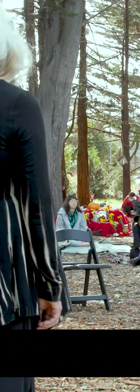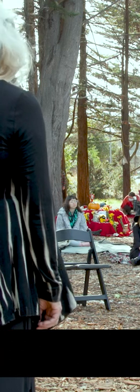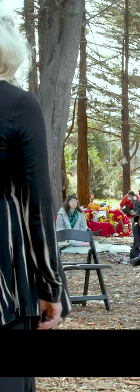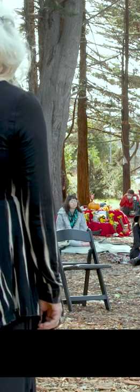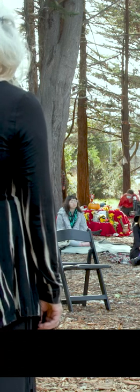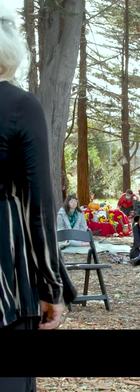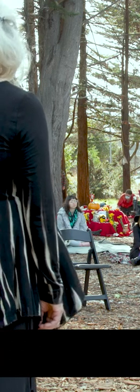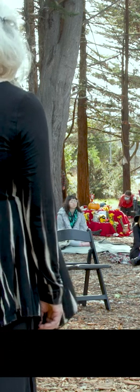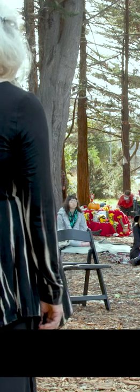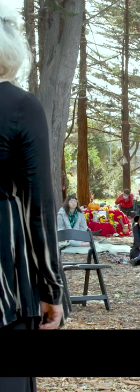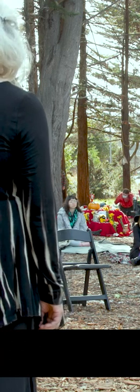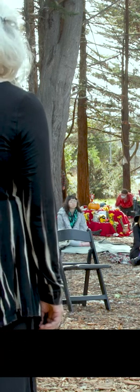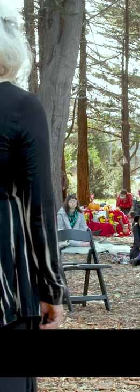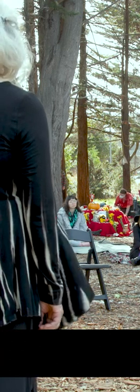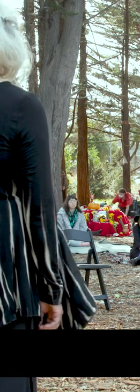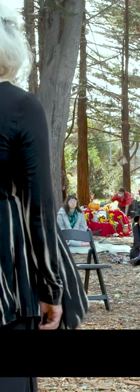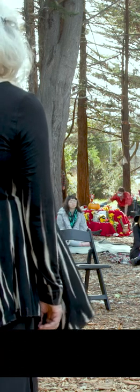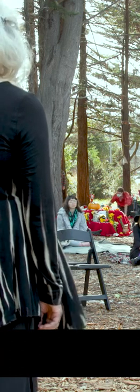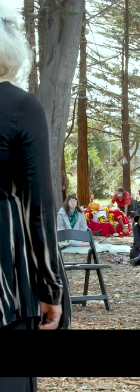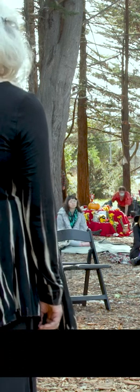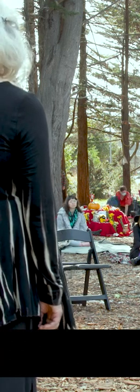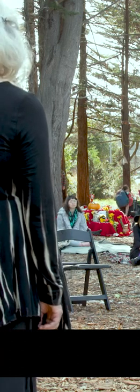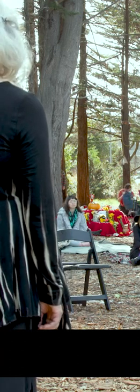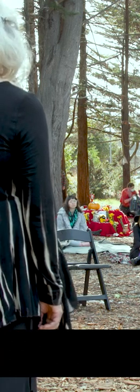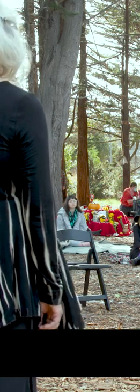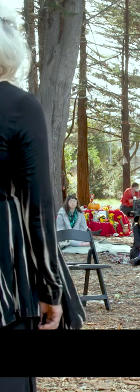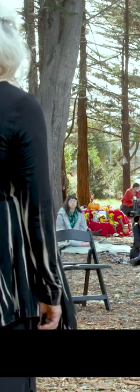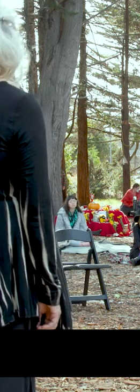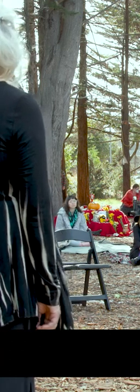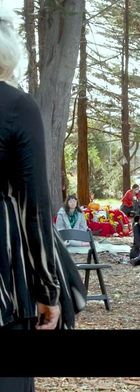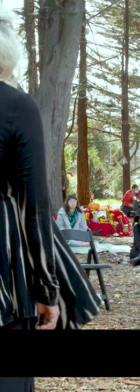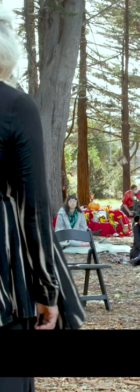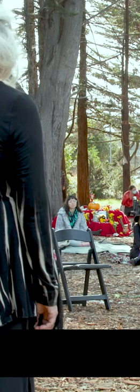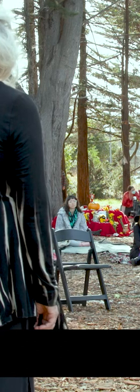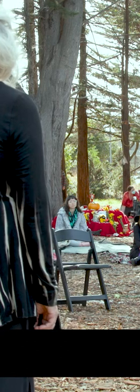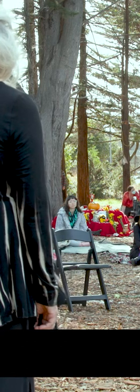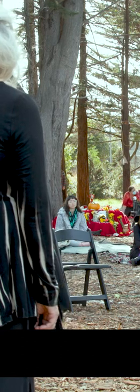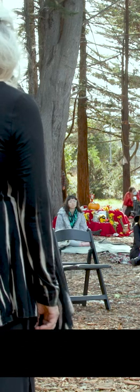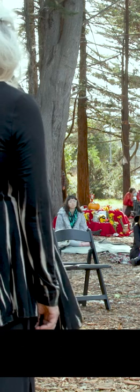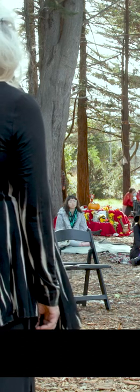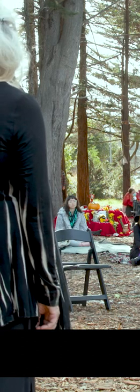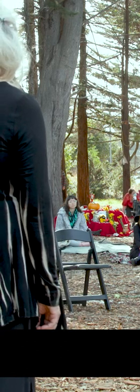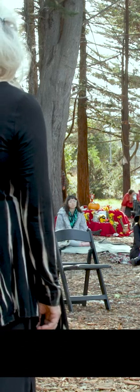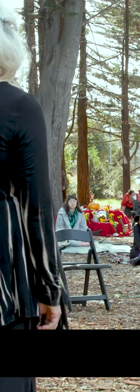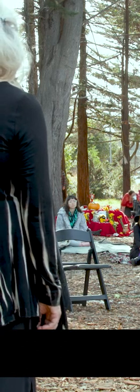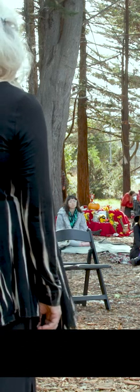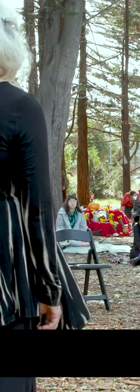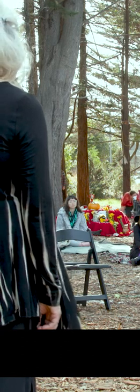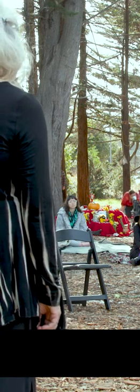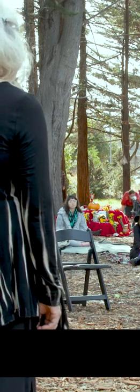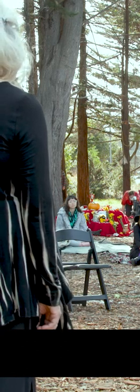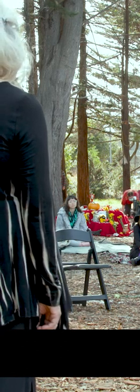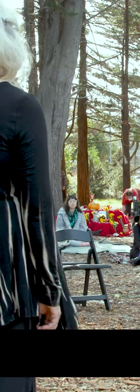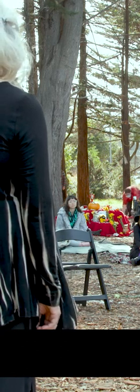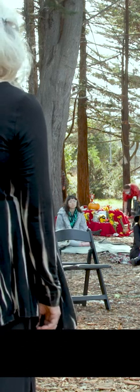Lothlorien Lolo Ome Watson, Watkins, Mrs. Lucille